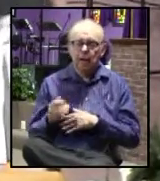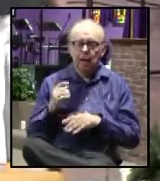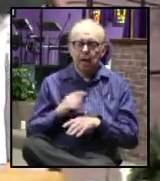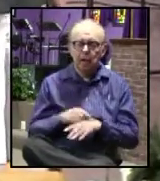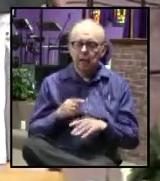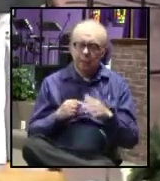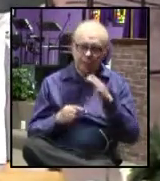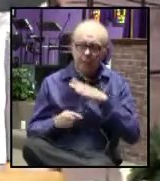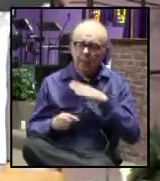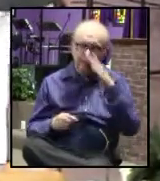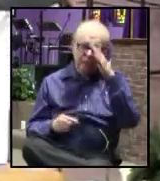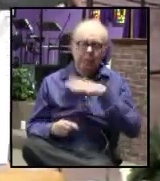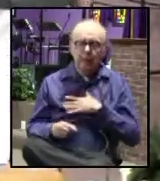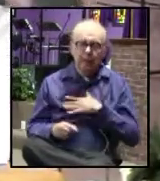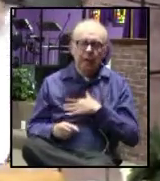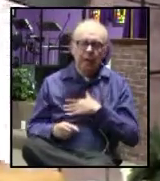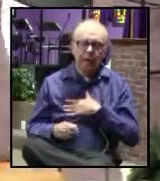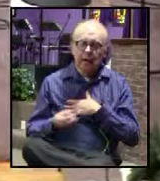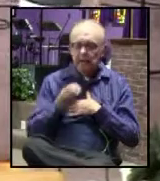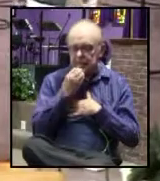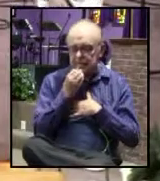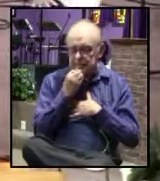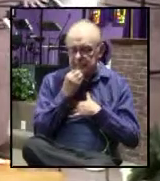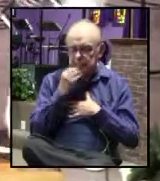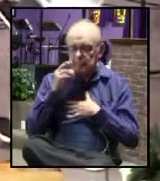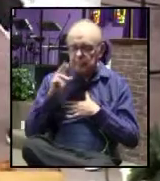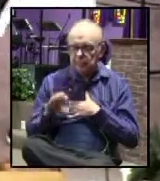time, ladies and gentlemen, let's eat some chicken pot pie.